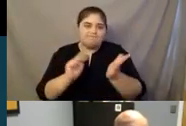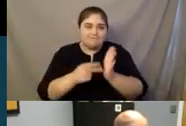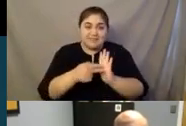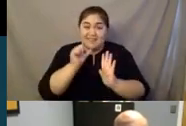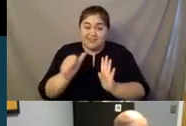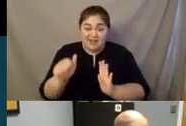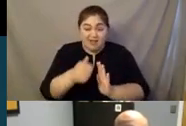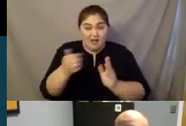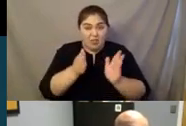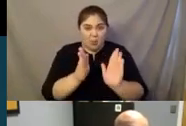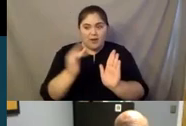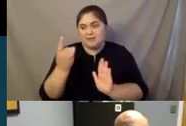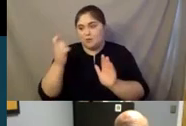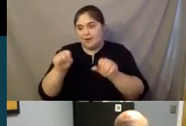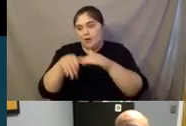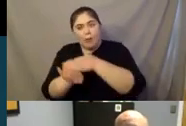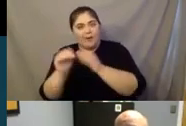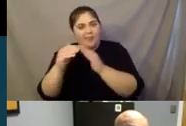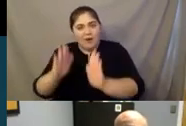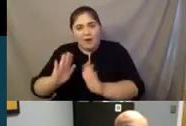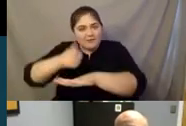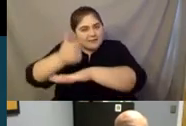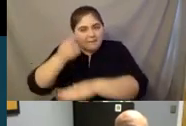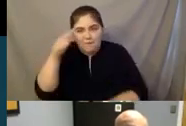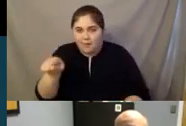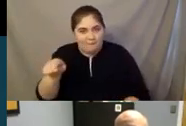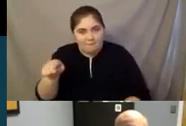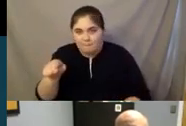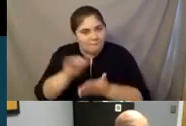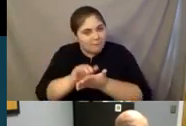another way that someone's going to go in and set that up for them in their home.